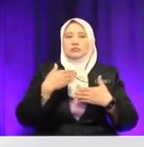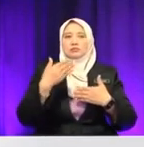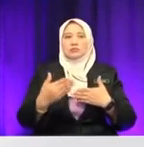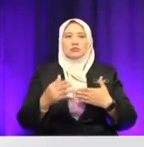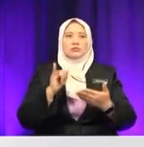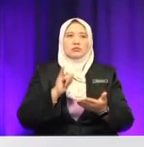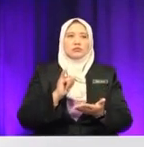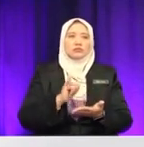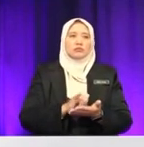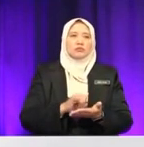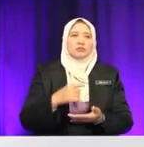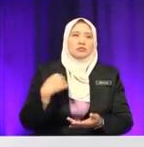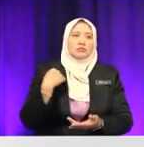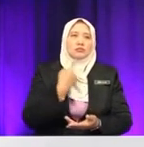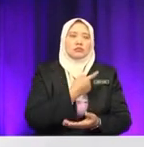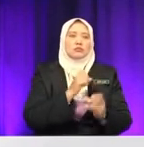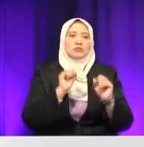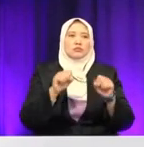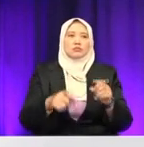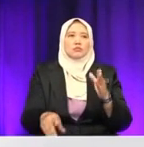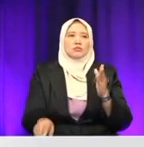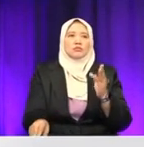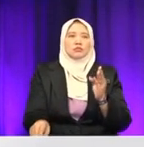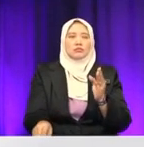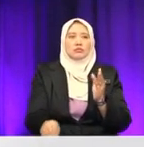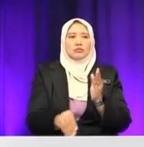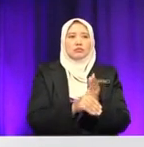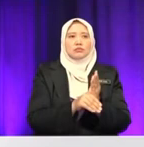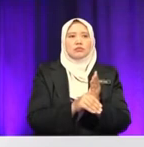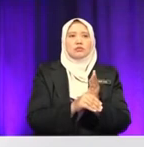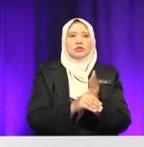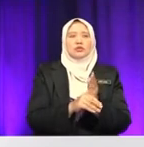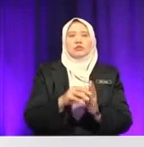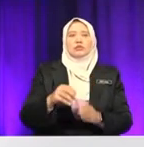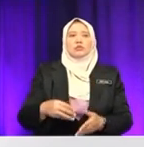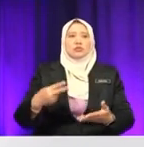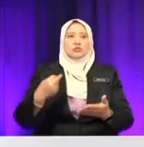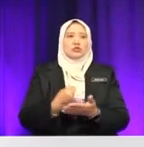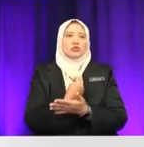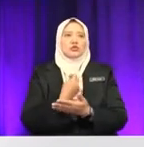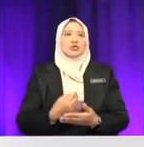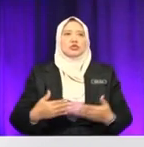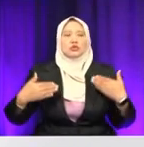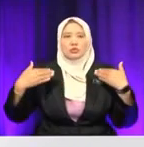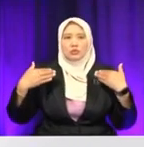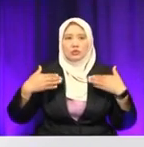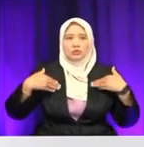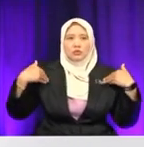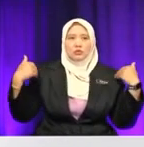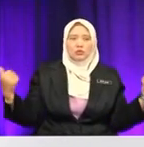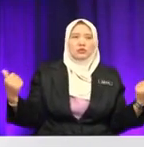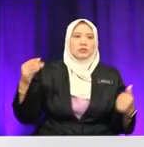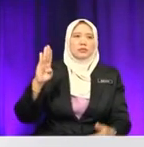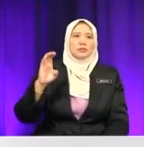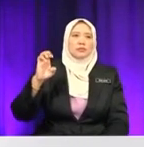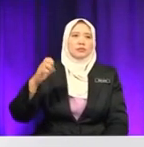Besides that, we can increase new health behavior because it develops positive habits and it is invaluable